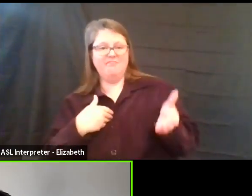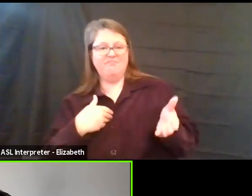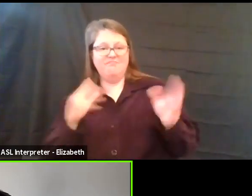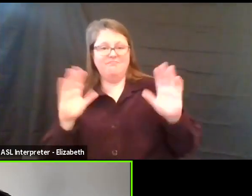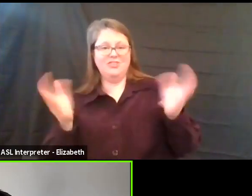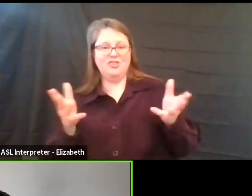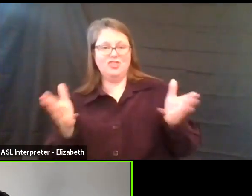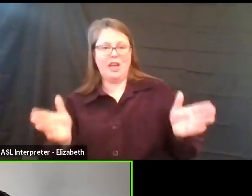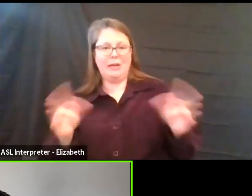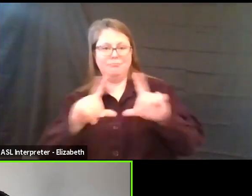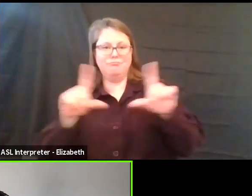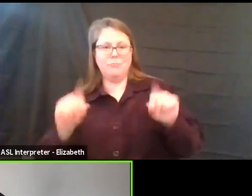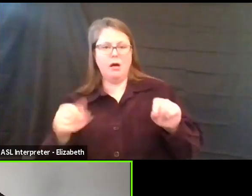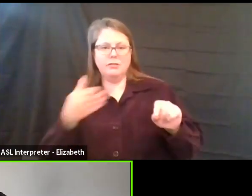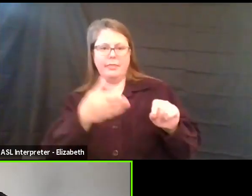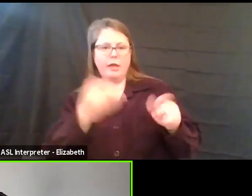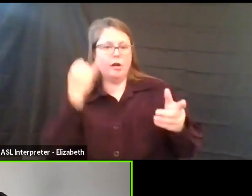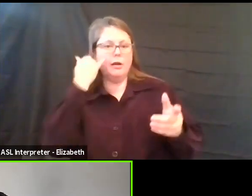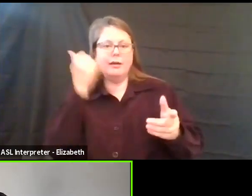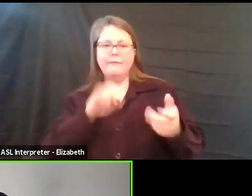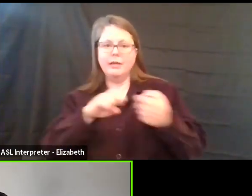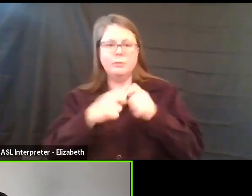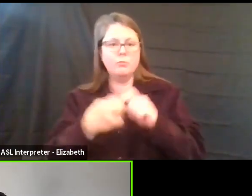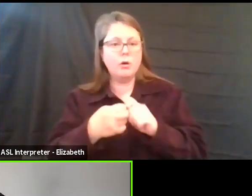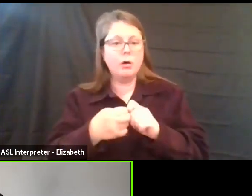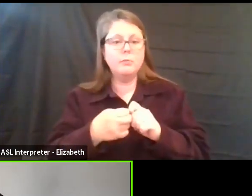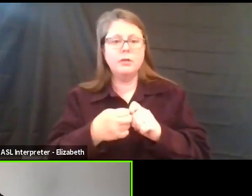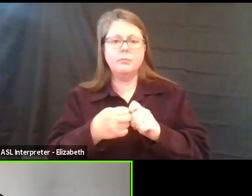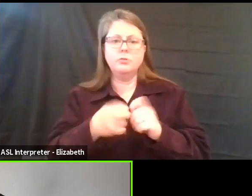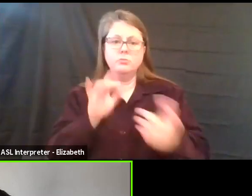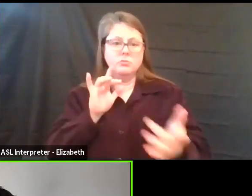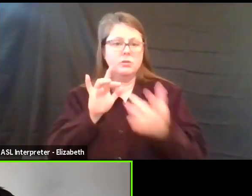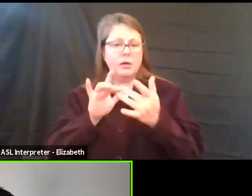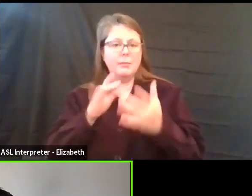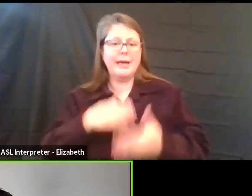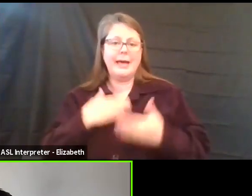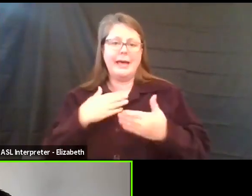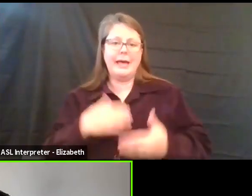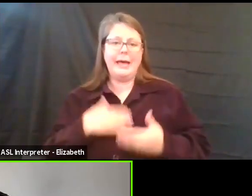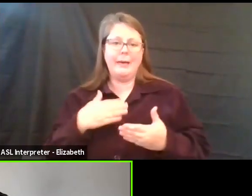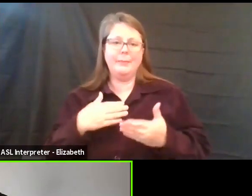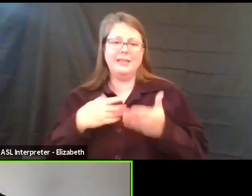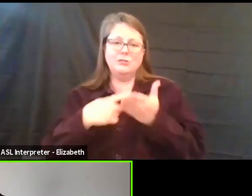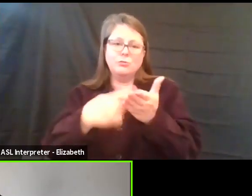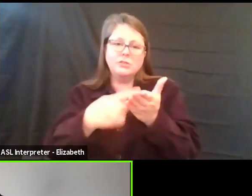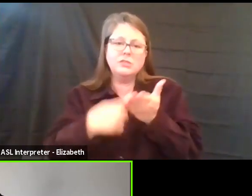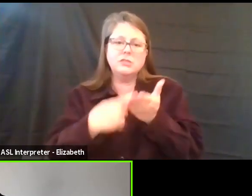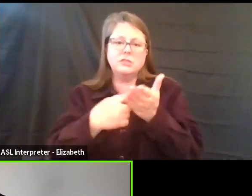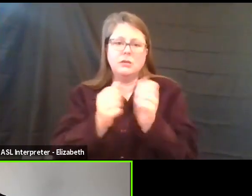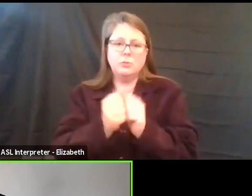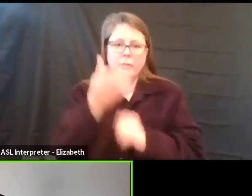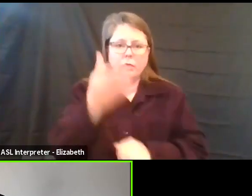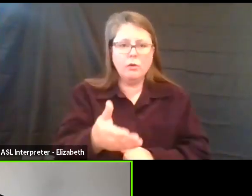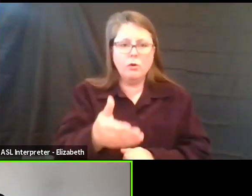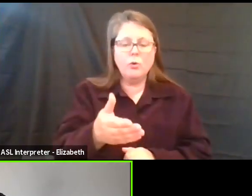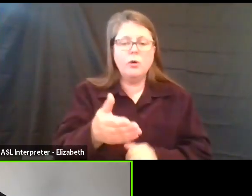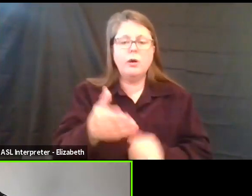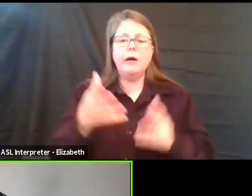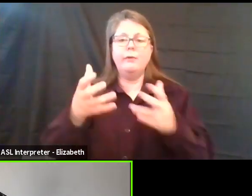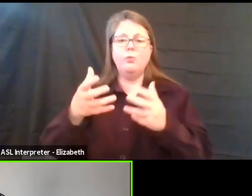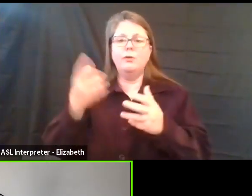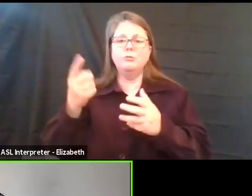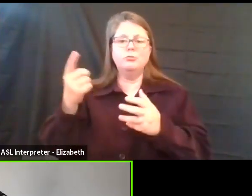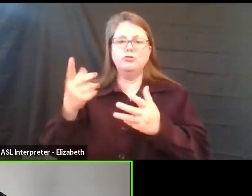sort of problems with their insurance claim. I'm going to piggyback a lot on what Mr. Frederickson just